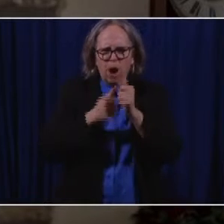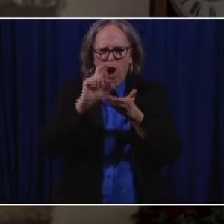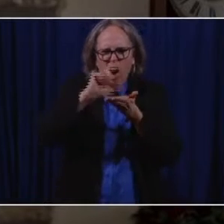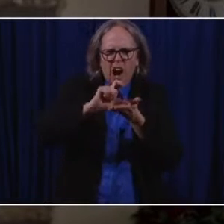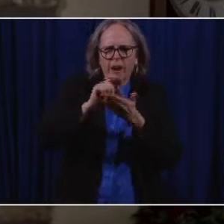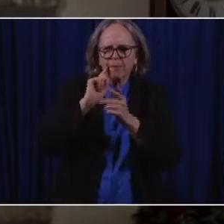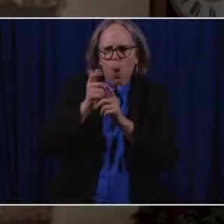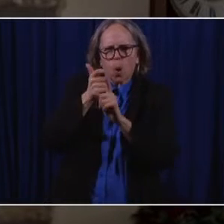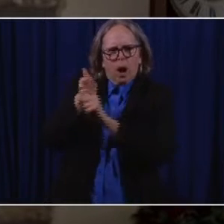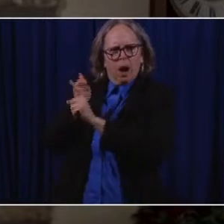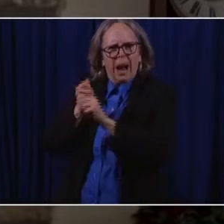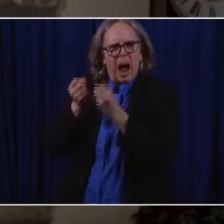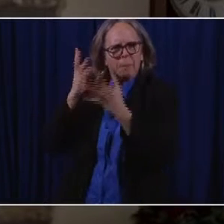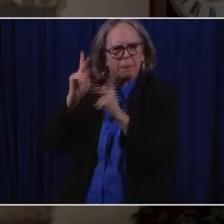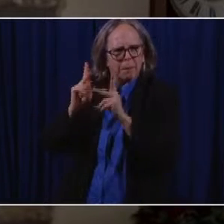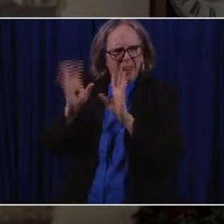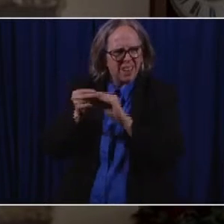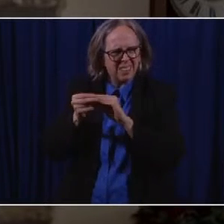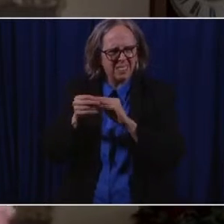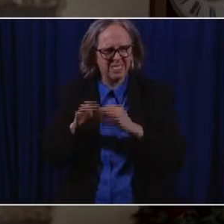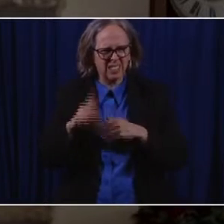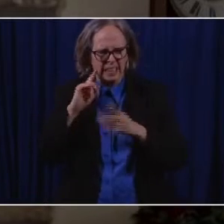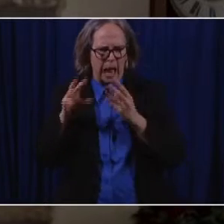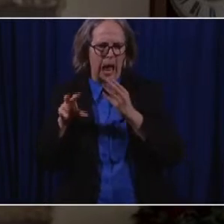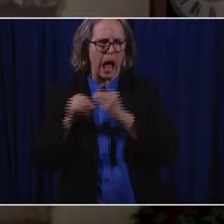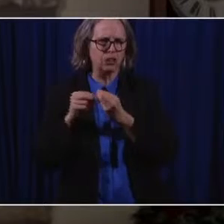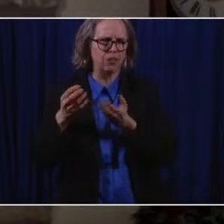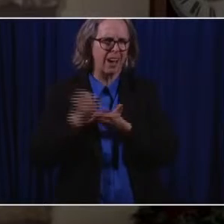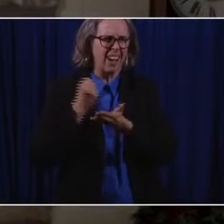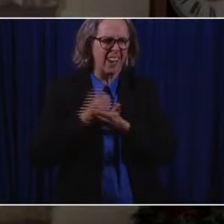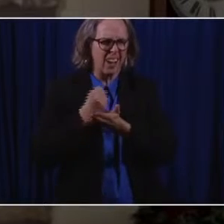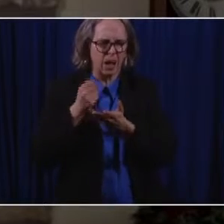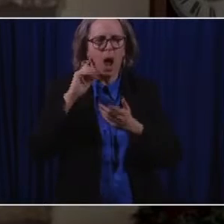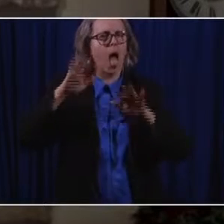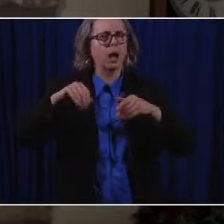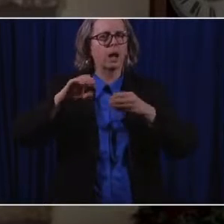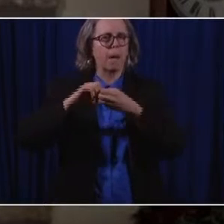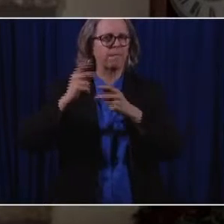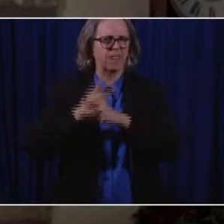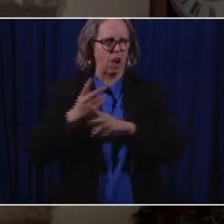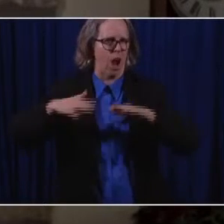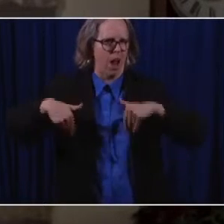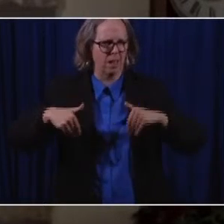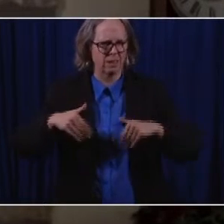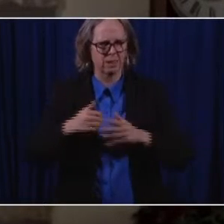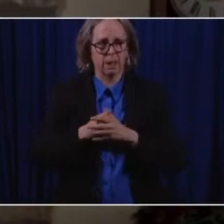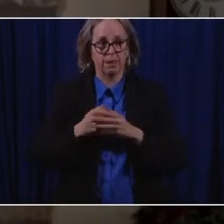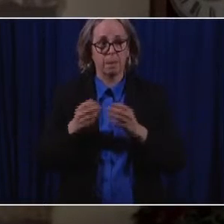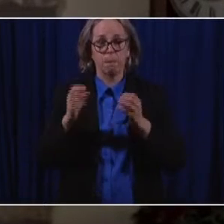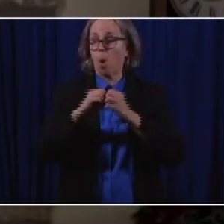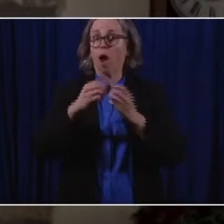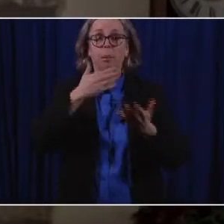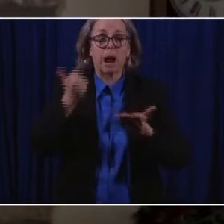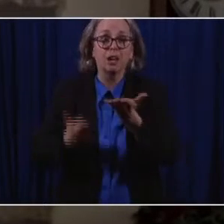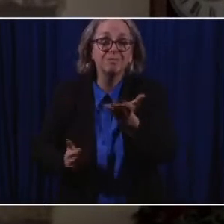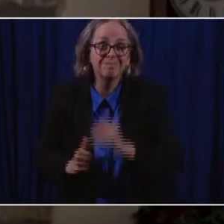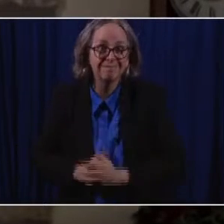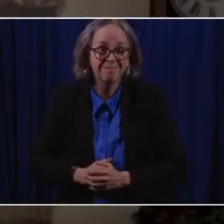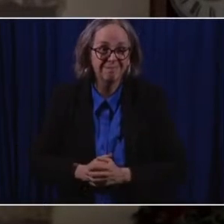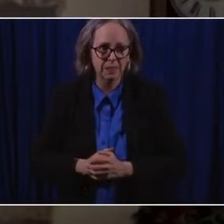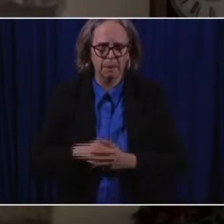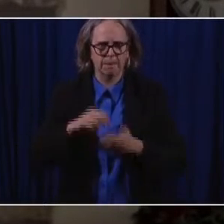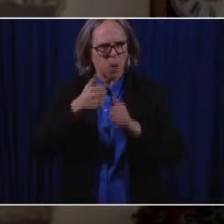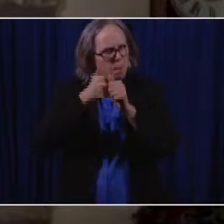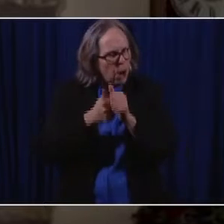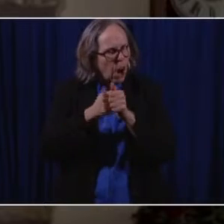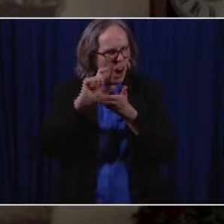report back. But obviously every one that we get is valuable, and we're happy, and that increases the number of people that we can get out of